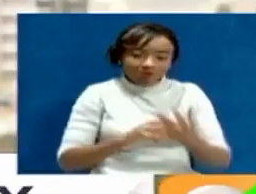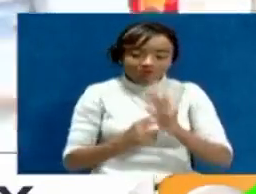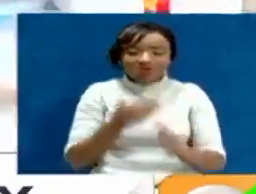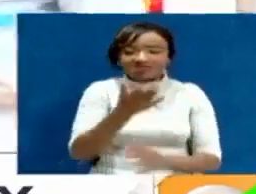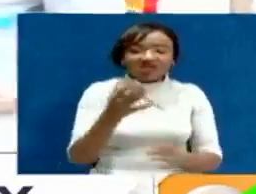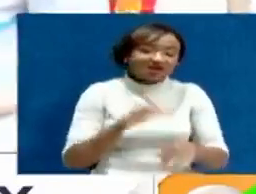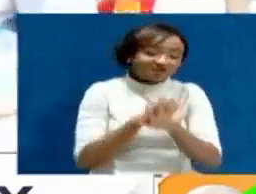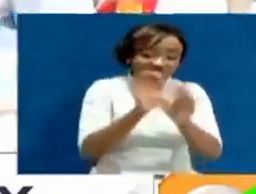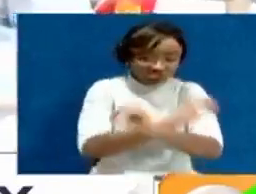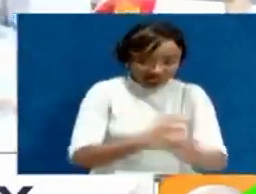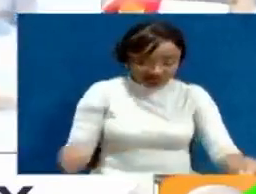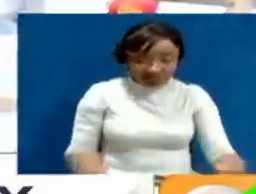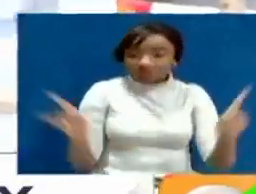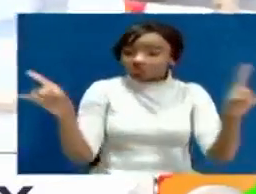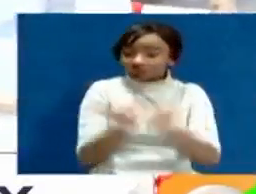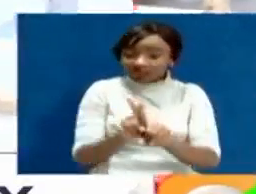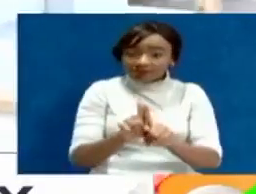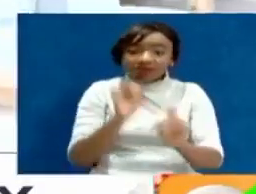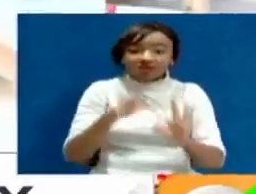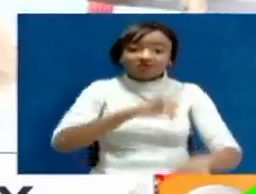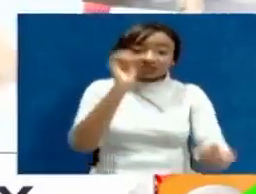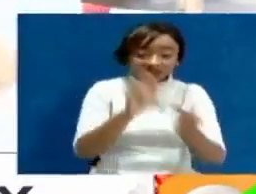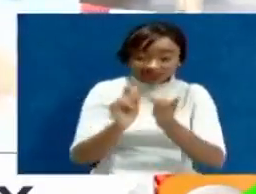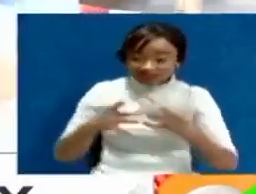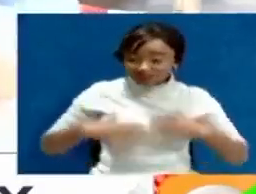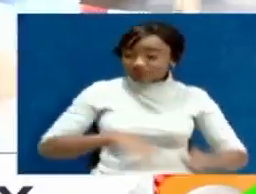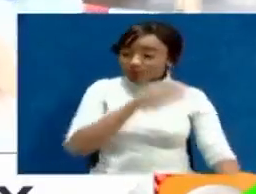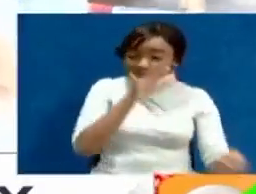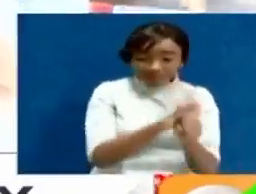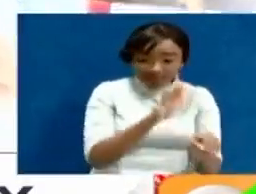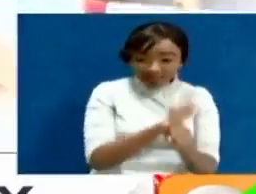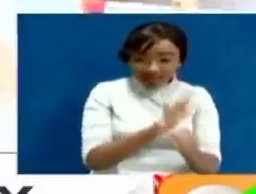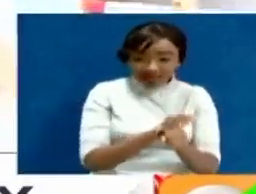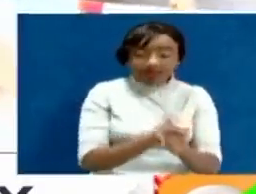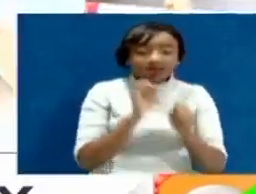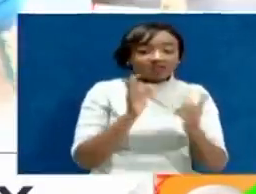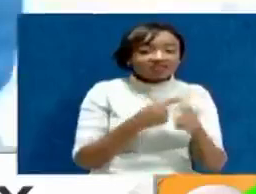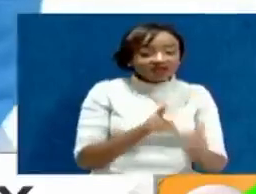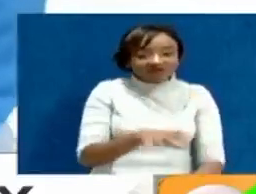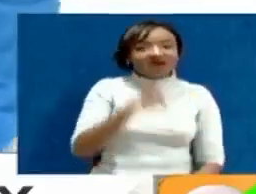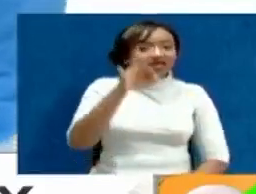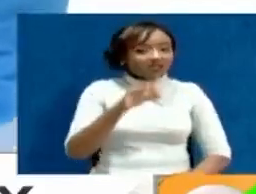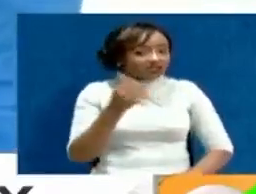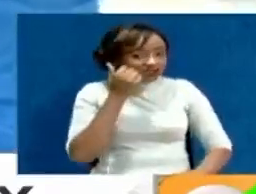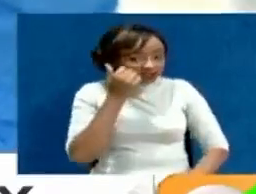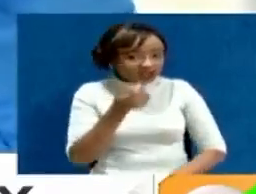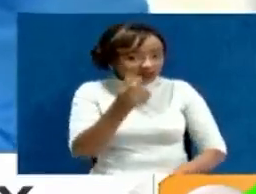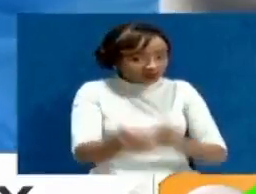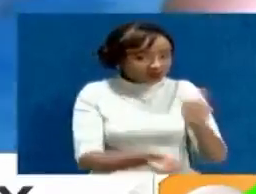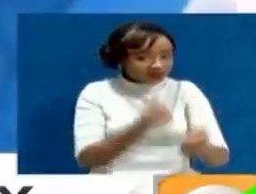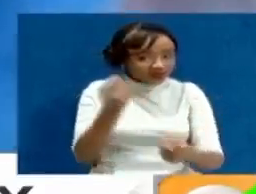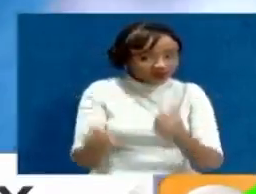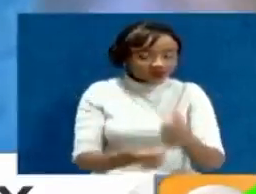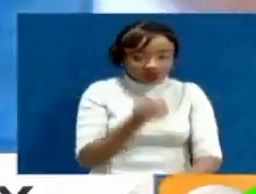net symbolizes testing. A large net would mean more testing. So if you test more people and find many